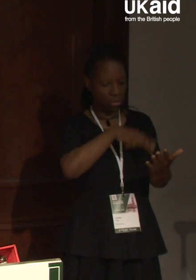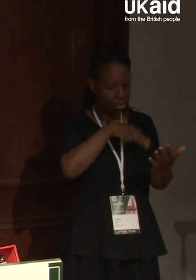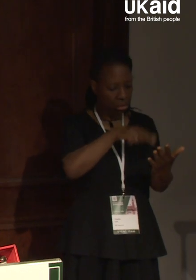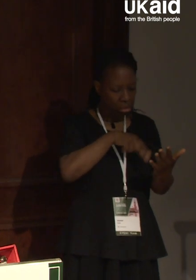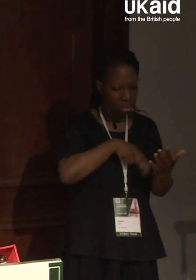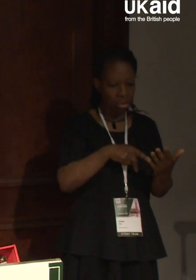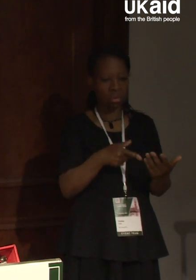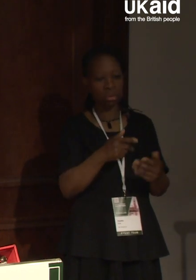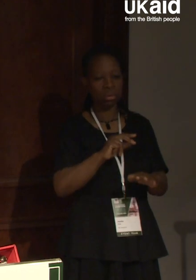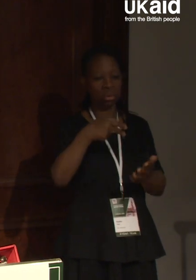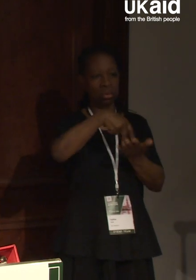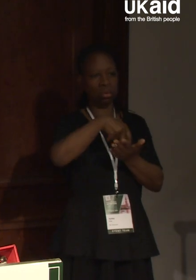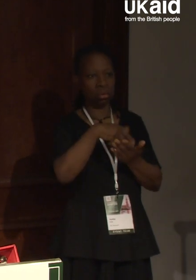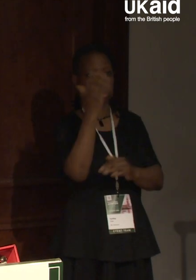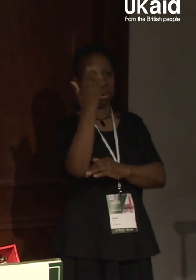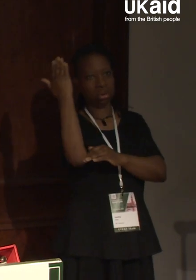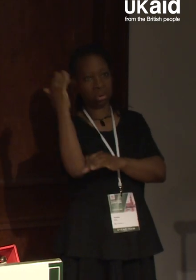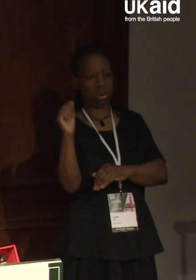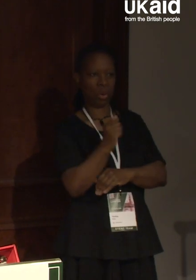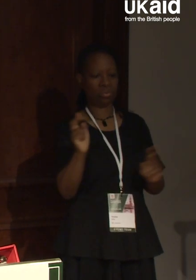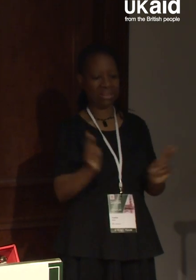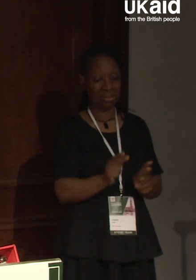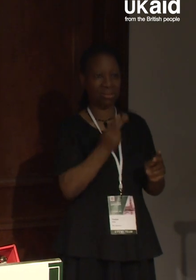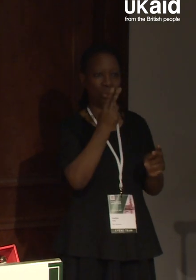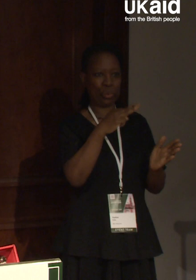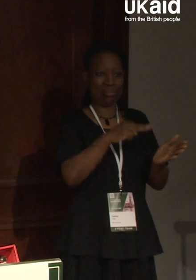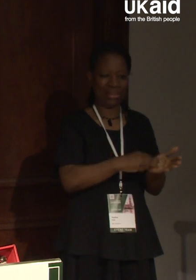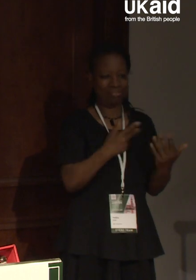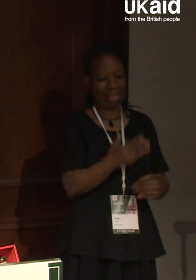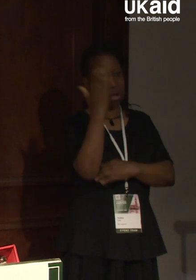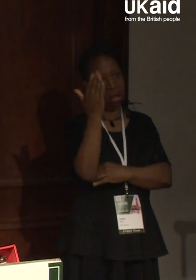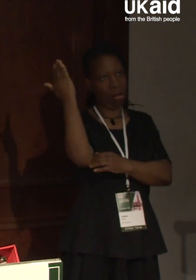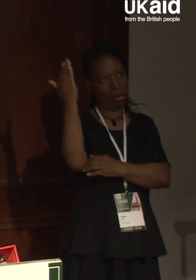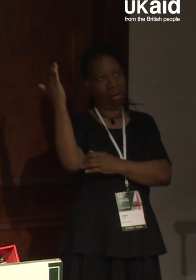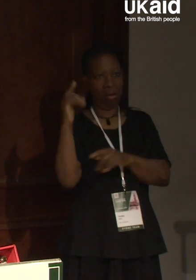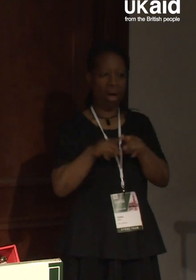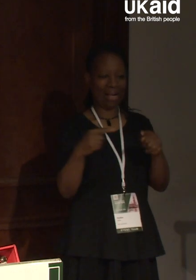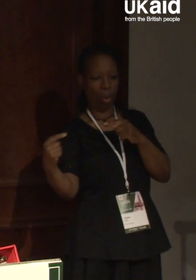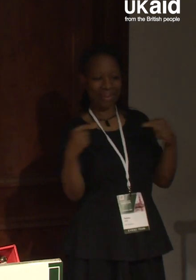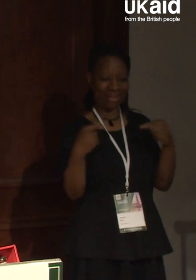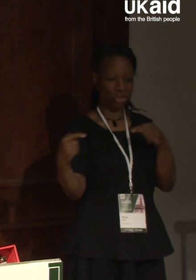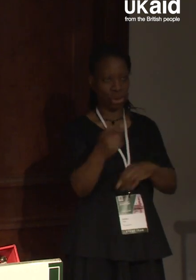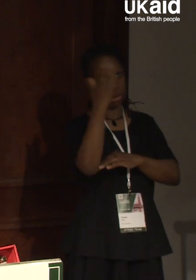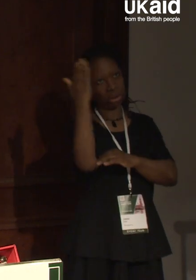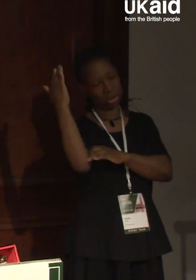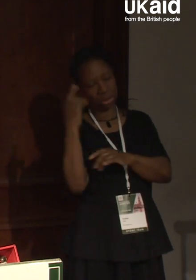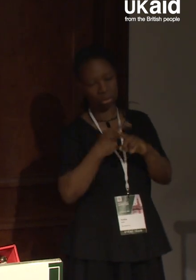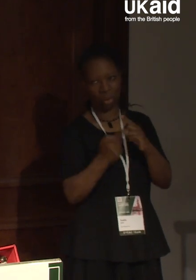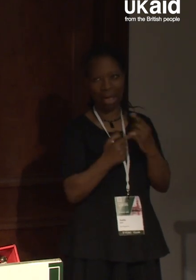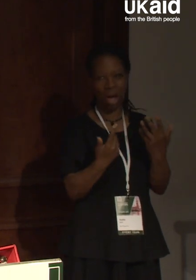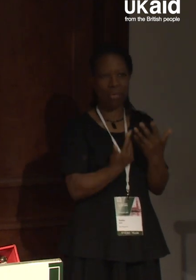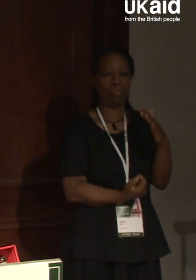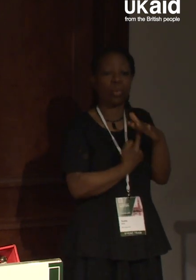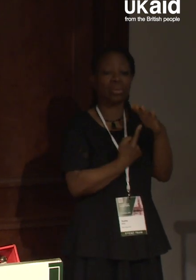speeches, but are inevitably never two-minute speeches. All of us out-competing ourselves to talk about how important climate was. But we still